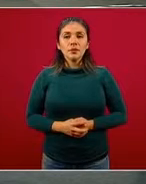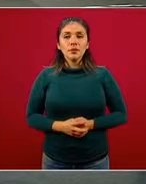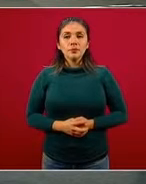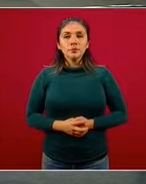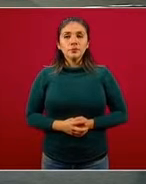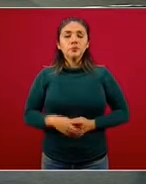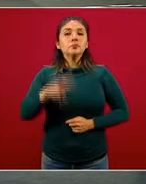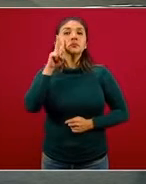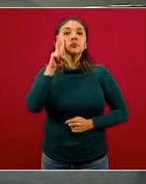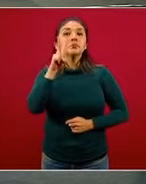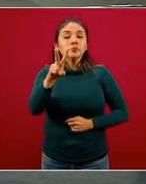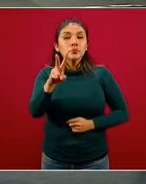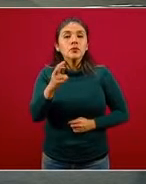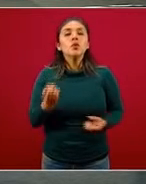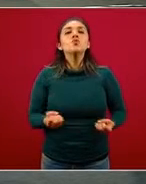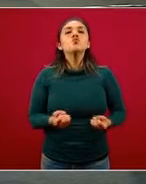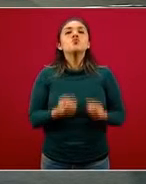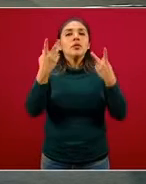up.